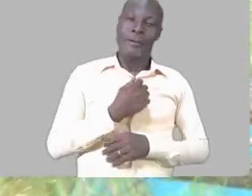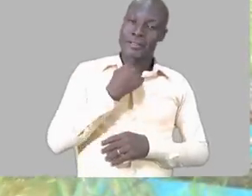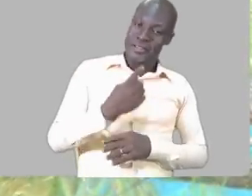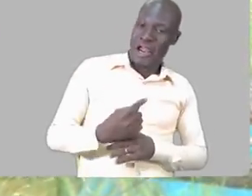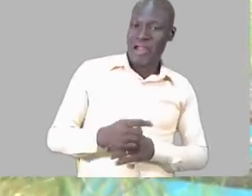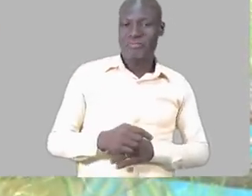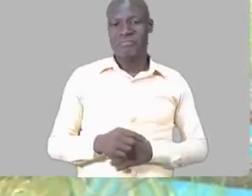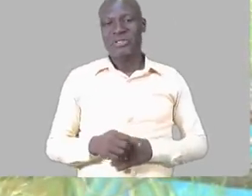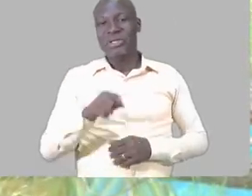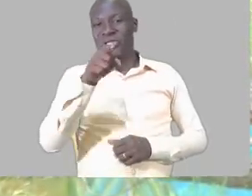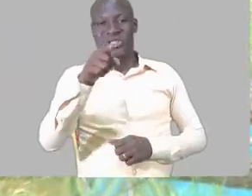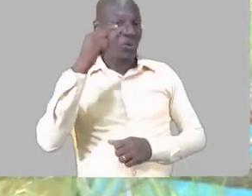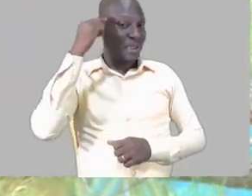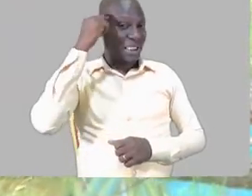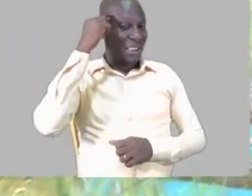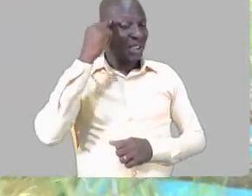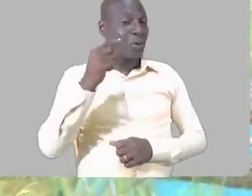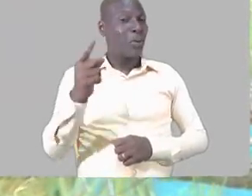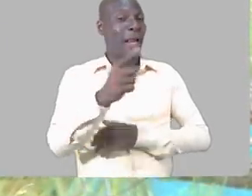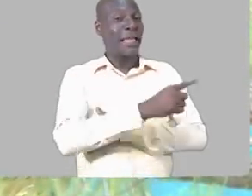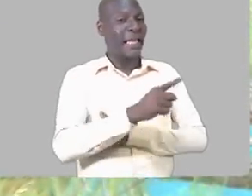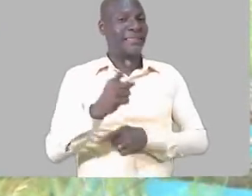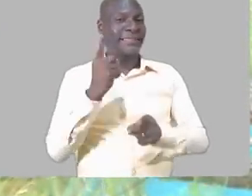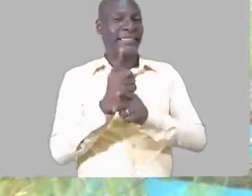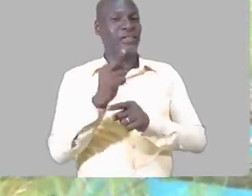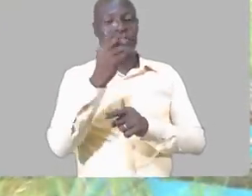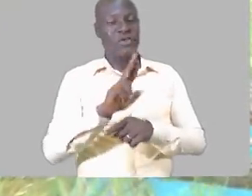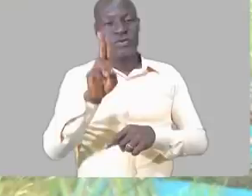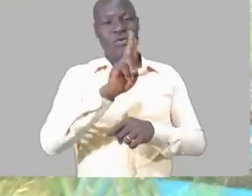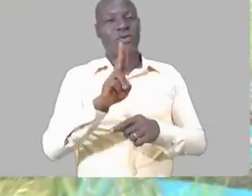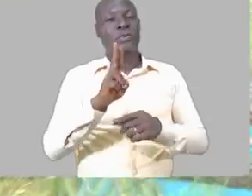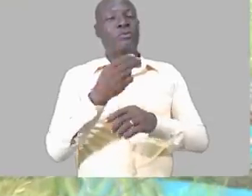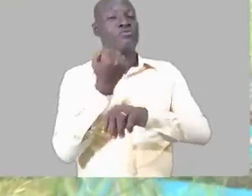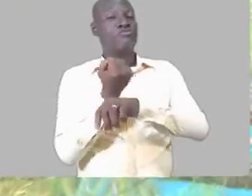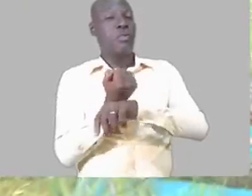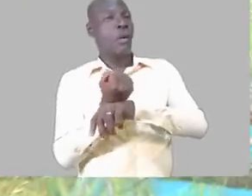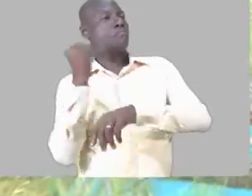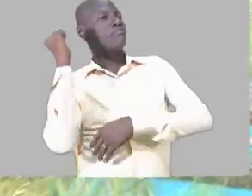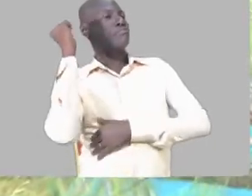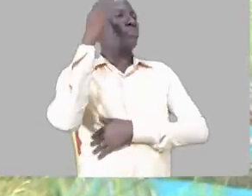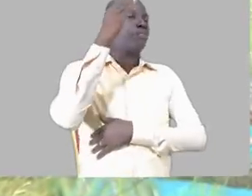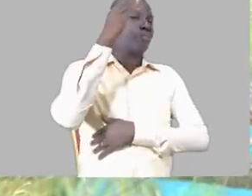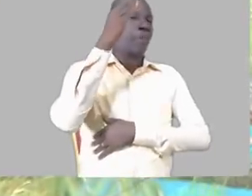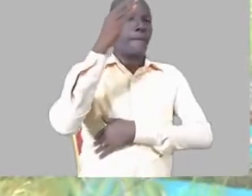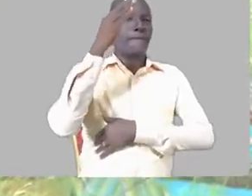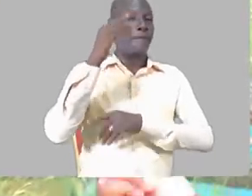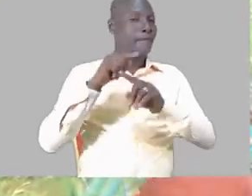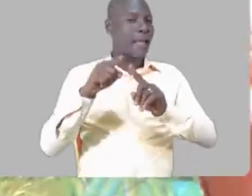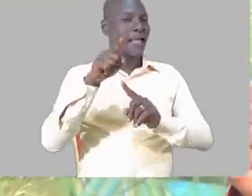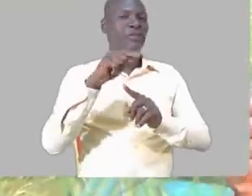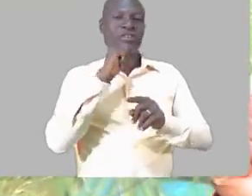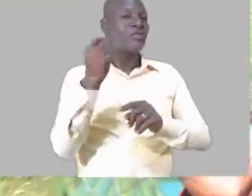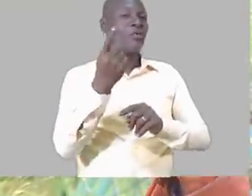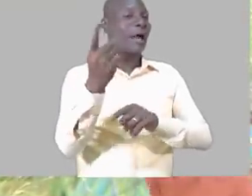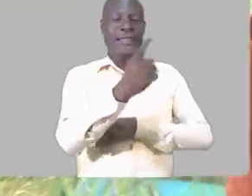ne se osori ana wonfe won reps yi eya wo ya because like water no eso ana wa kwogina ho ye mensam se wo beto